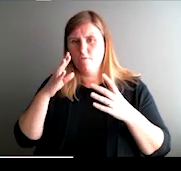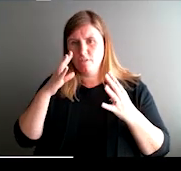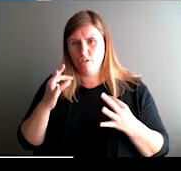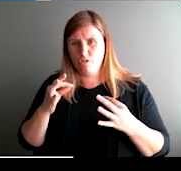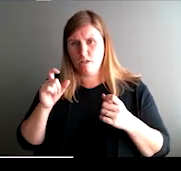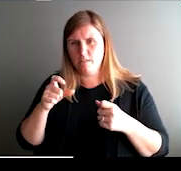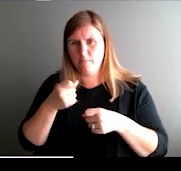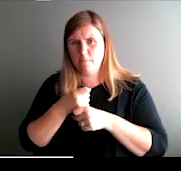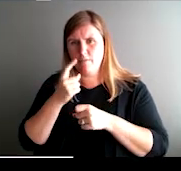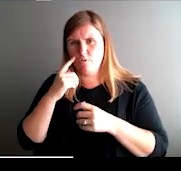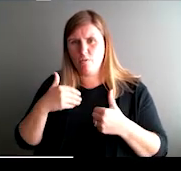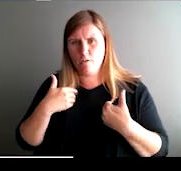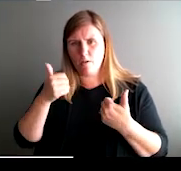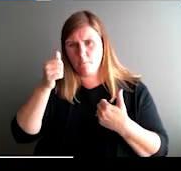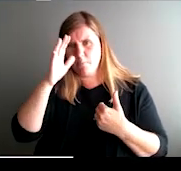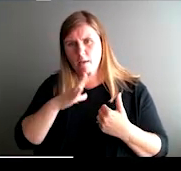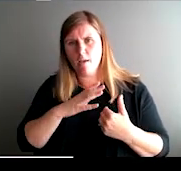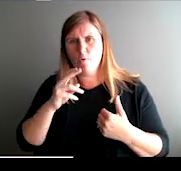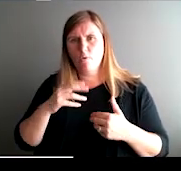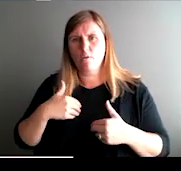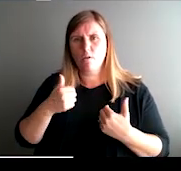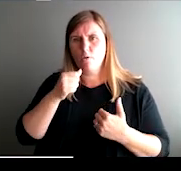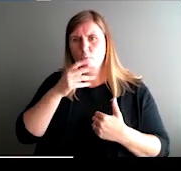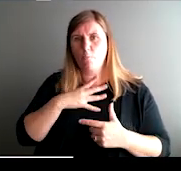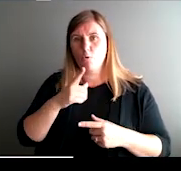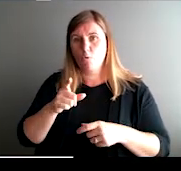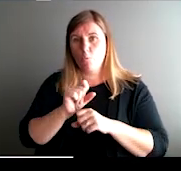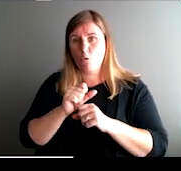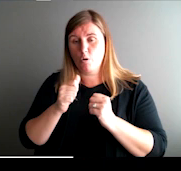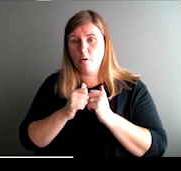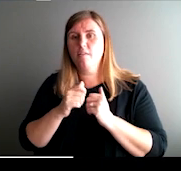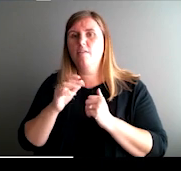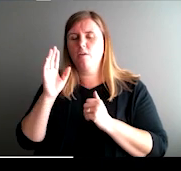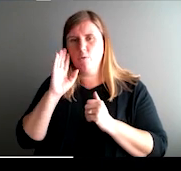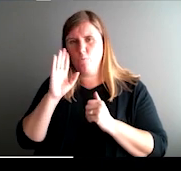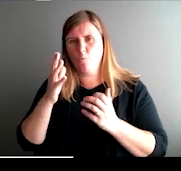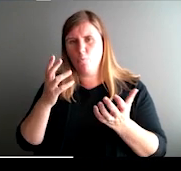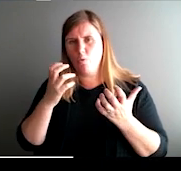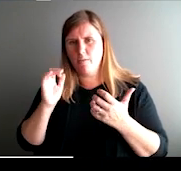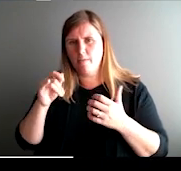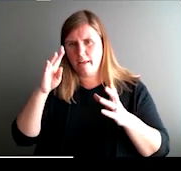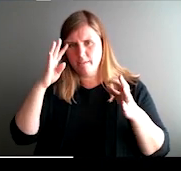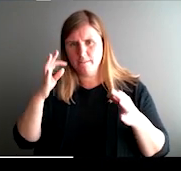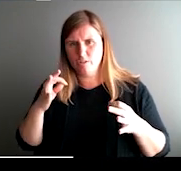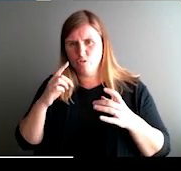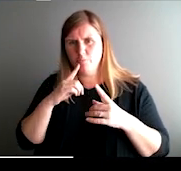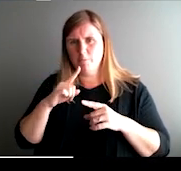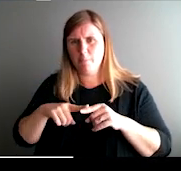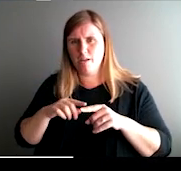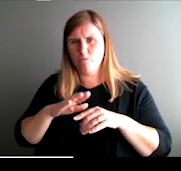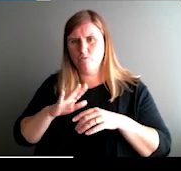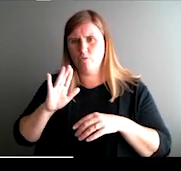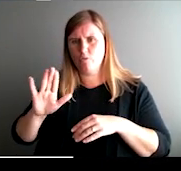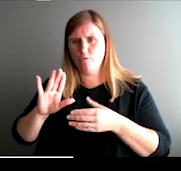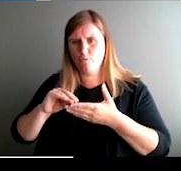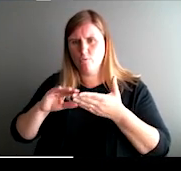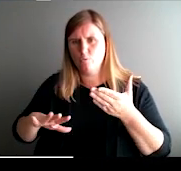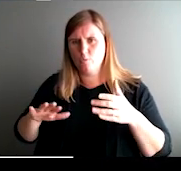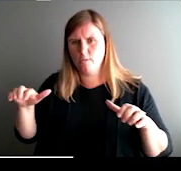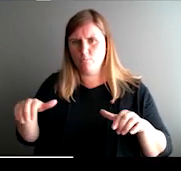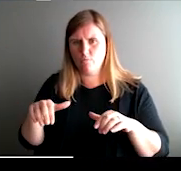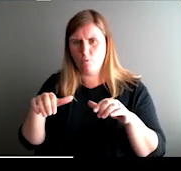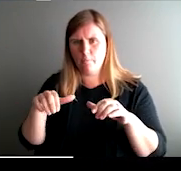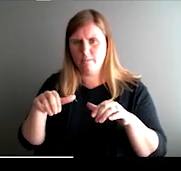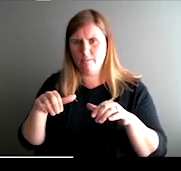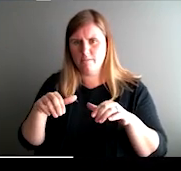made for the young man or young woman that you are working with, you want that decision to be based on the student's